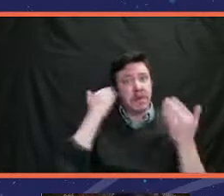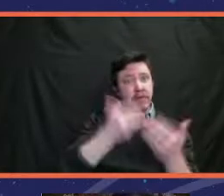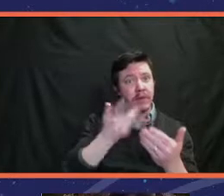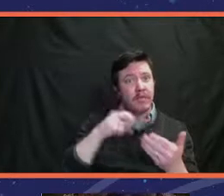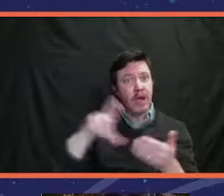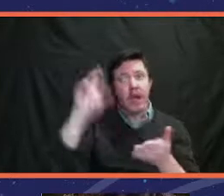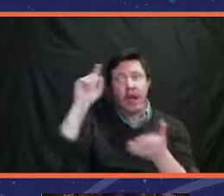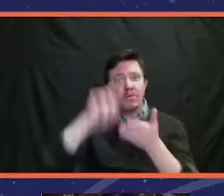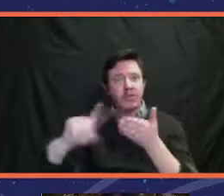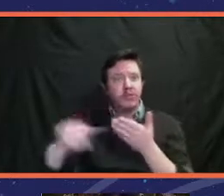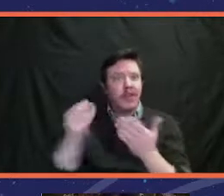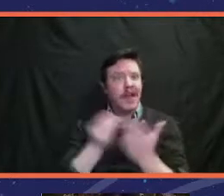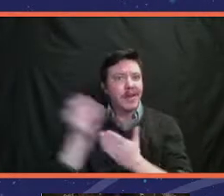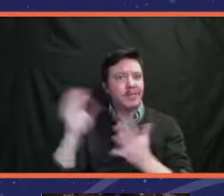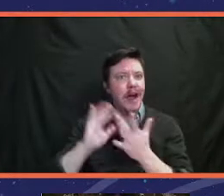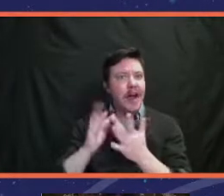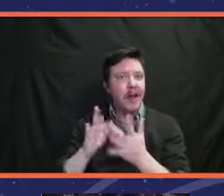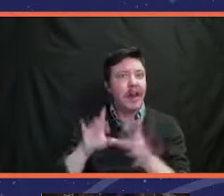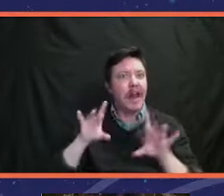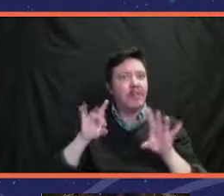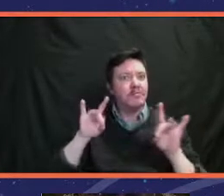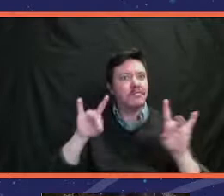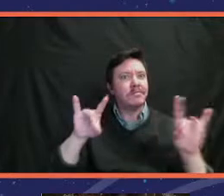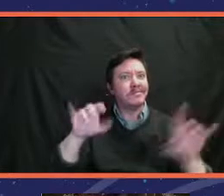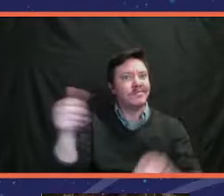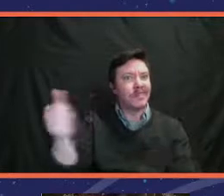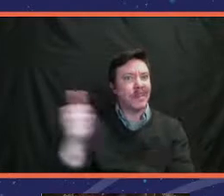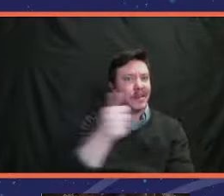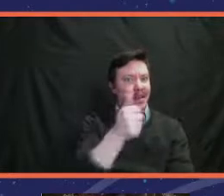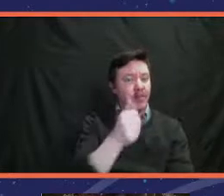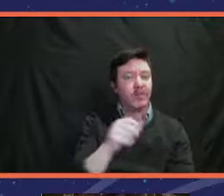try planting these yourself. The wild rice,